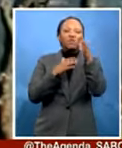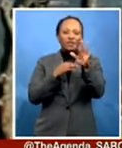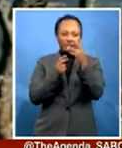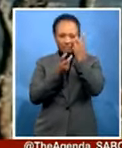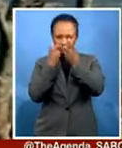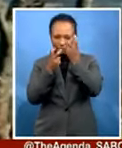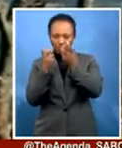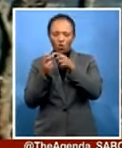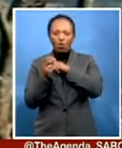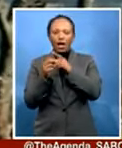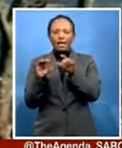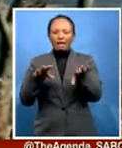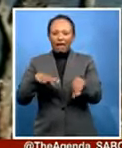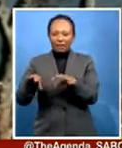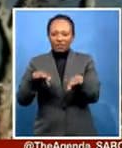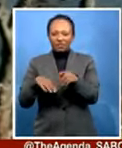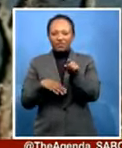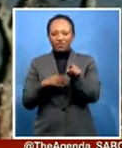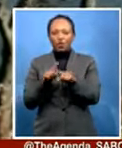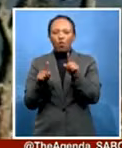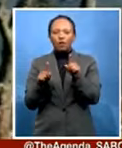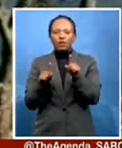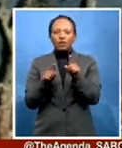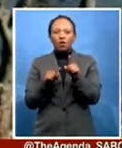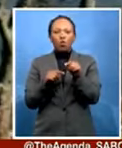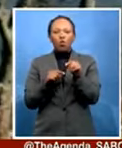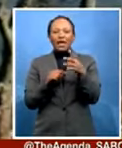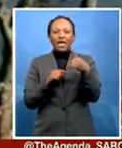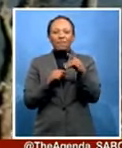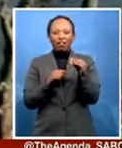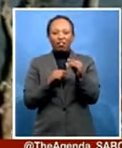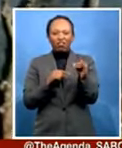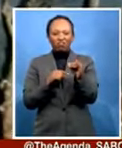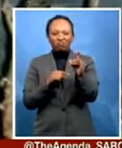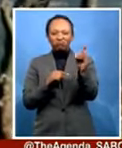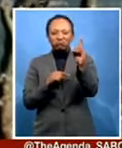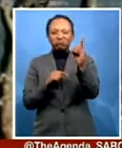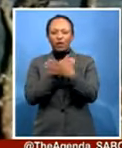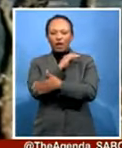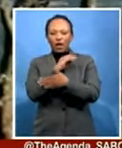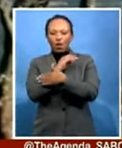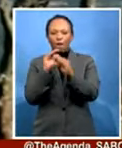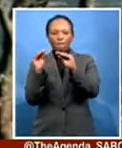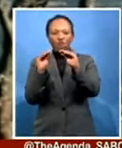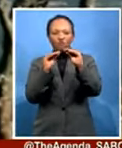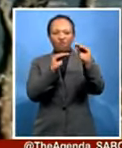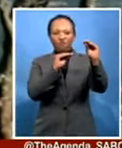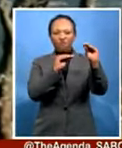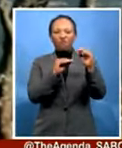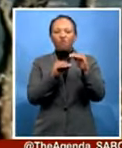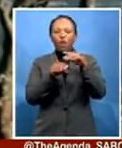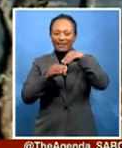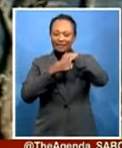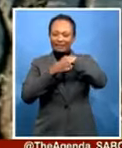it's moved across borders, moved around countries, it's going to be setting off radiation detectors, because globally there's something